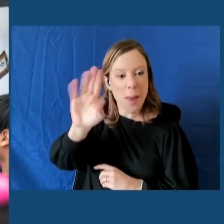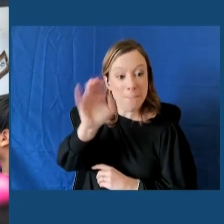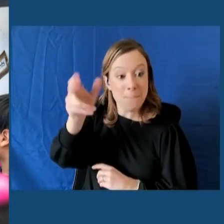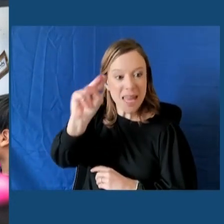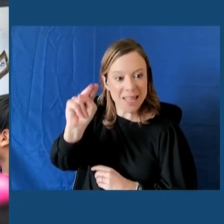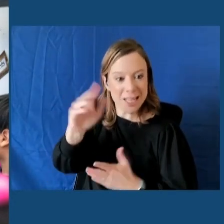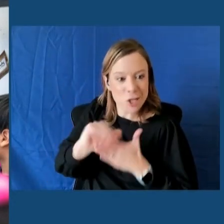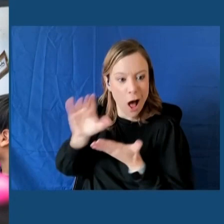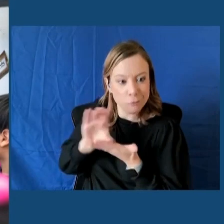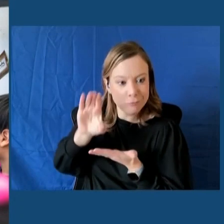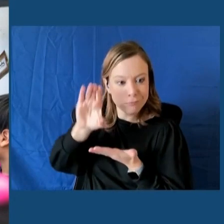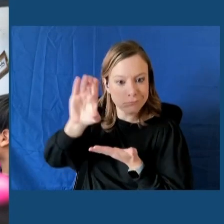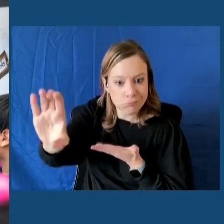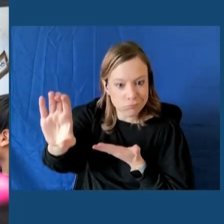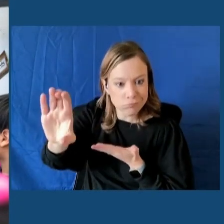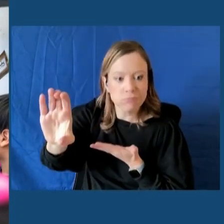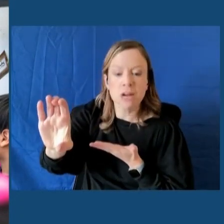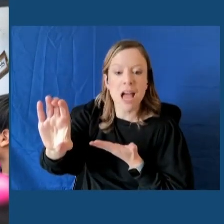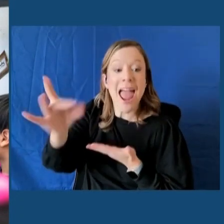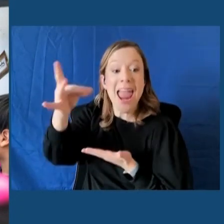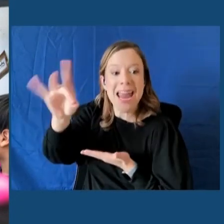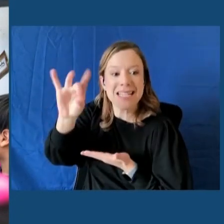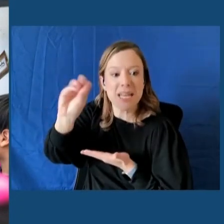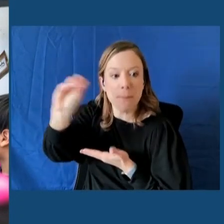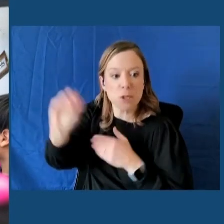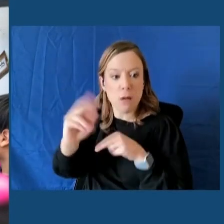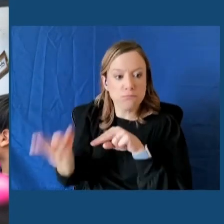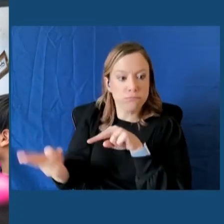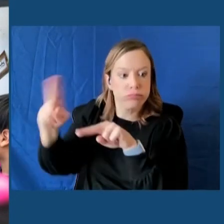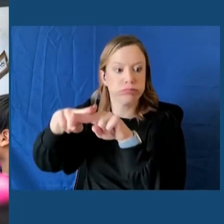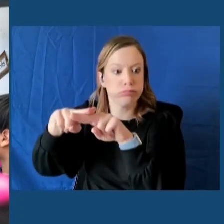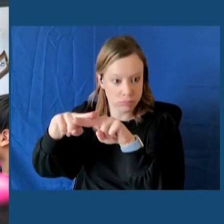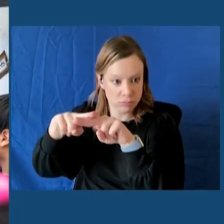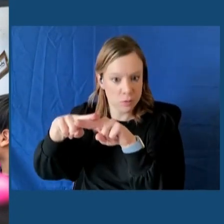extraordinary 18% increase.